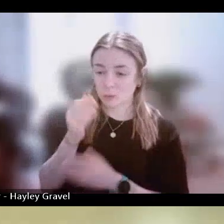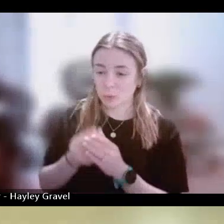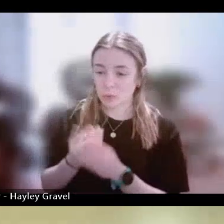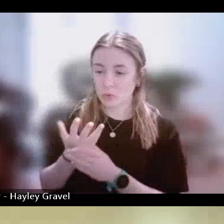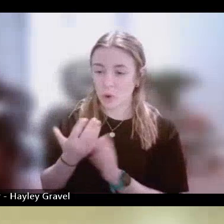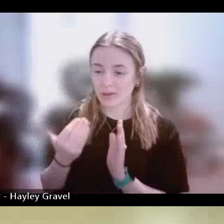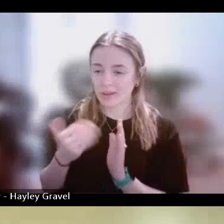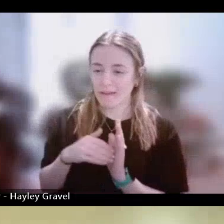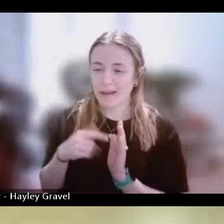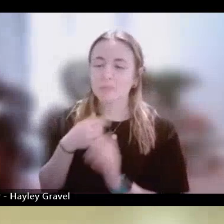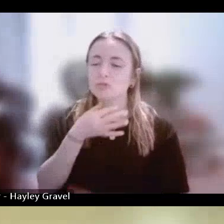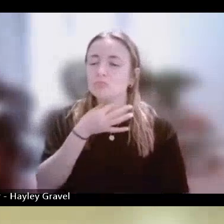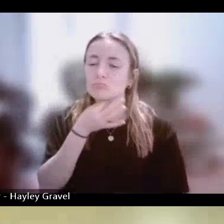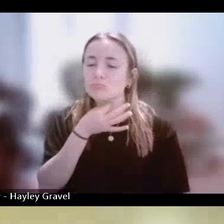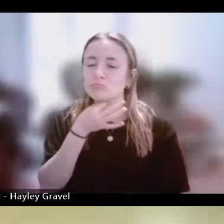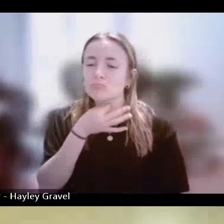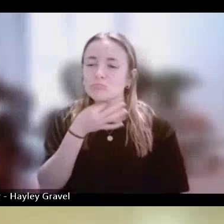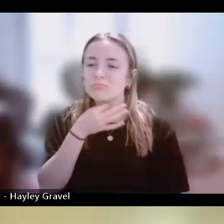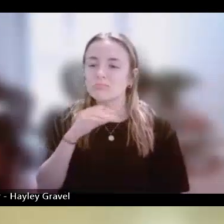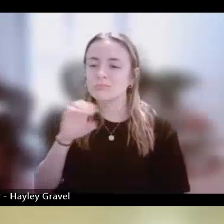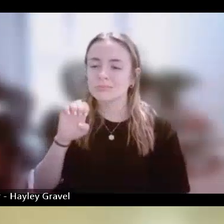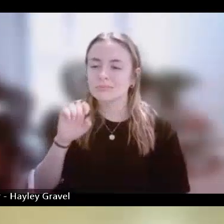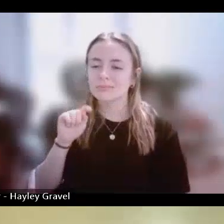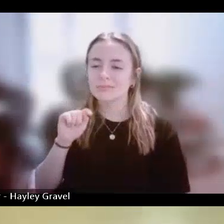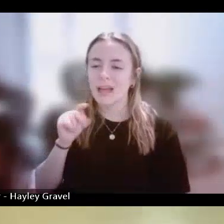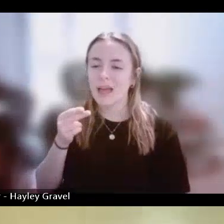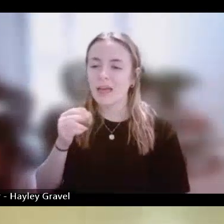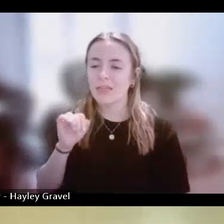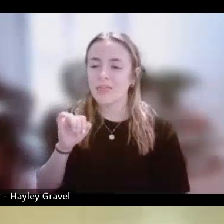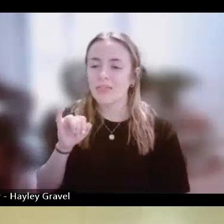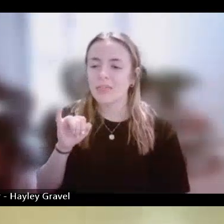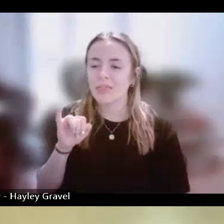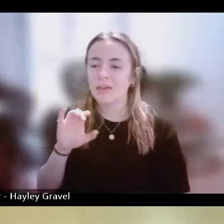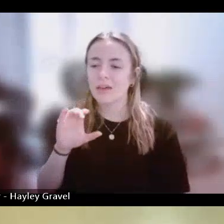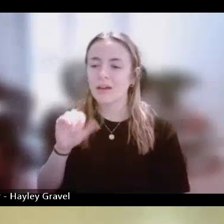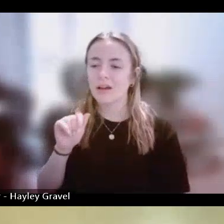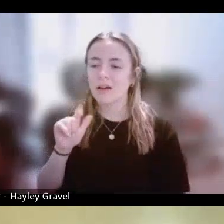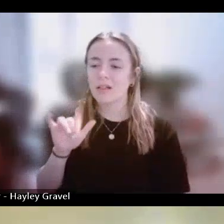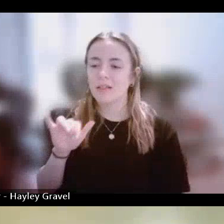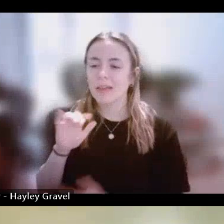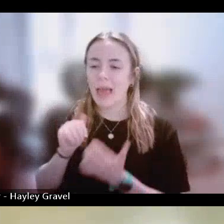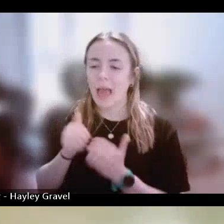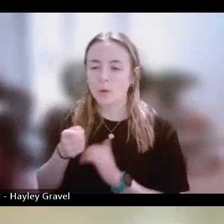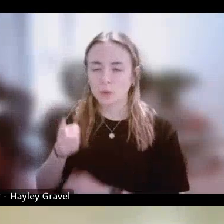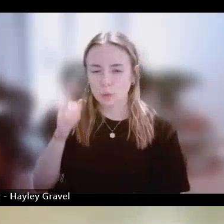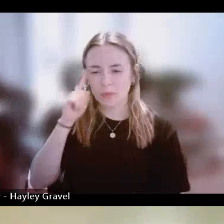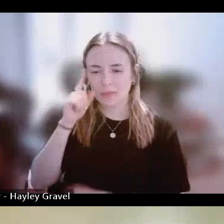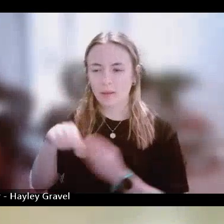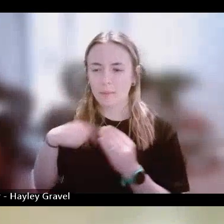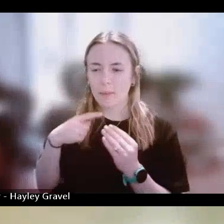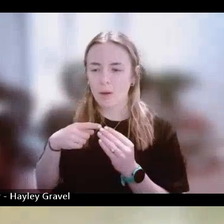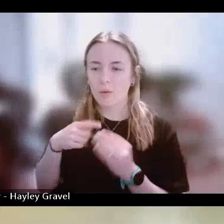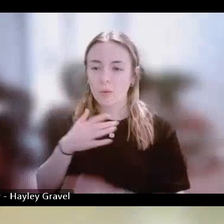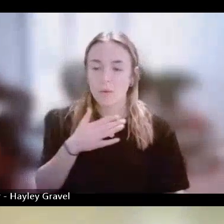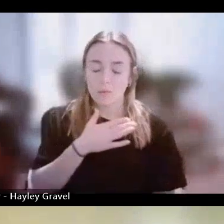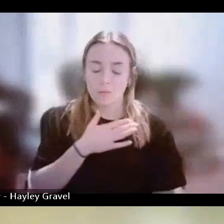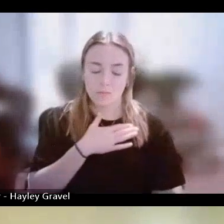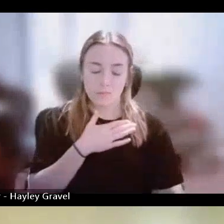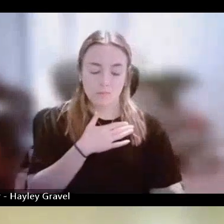I'm I just think wondering, just ethically, how you're I thinking of it. morally speaking and ethically on my end, I would say